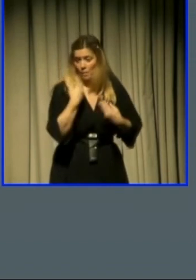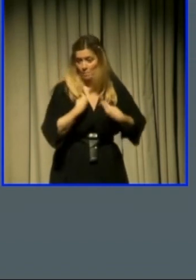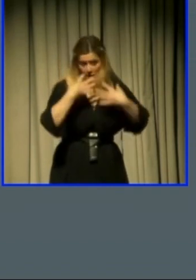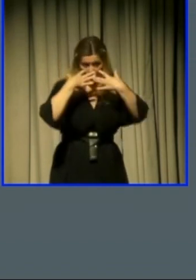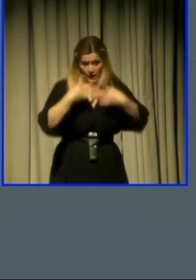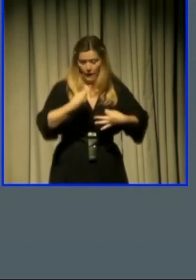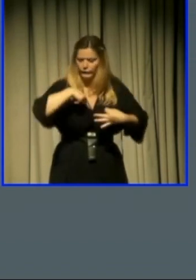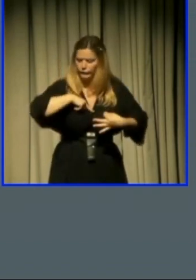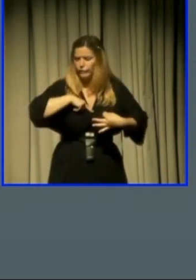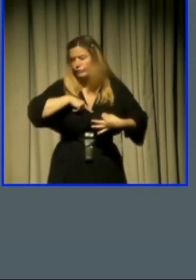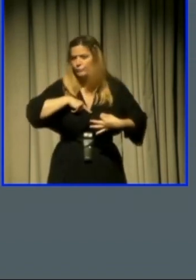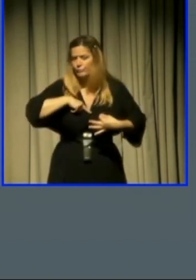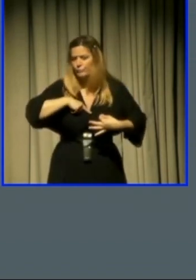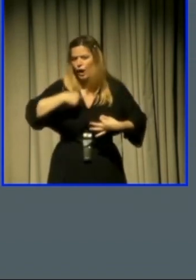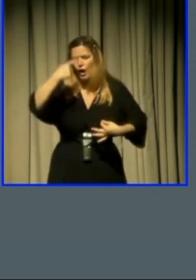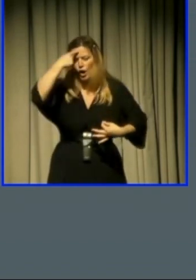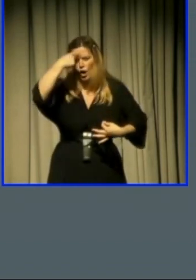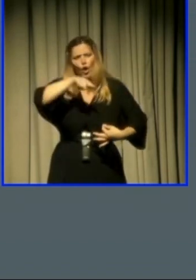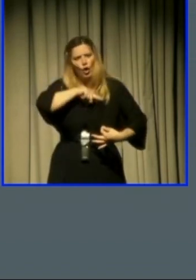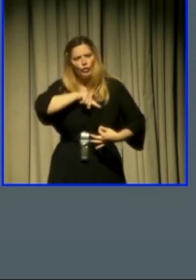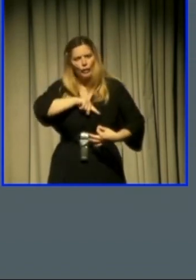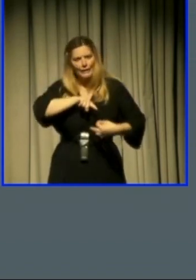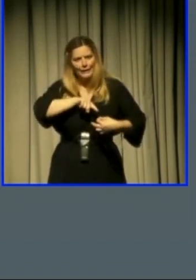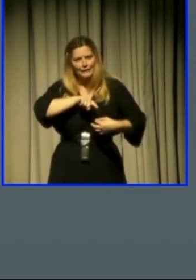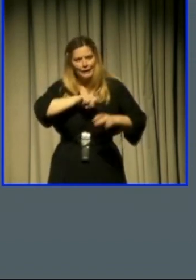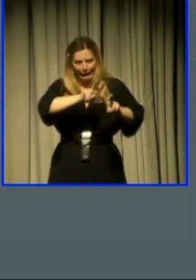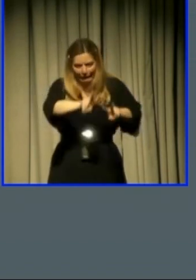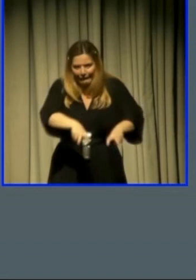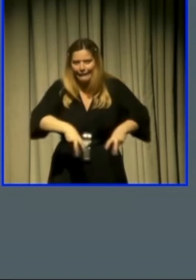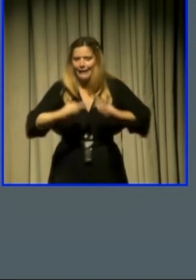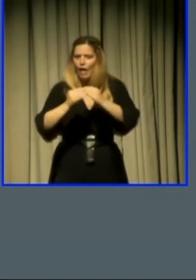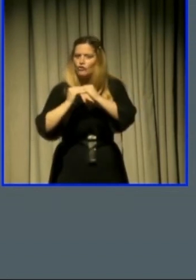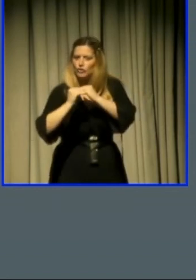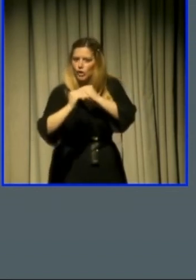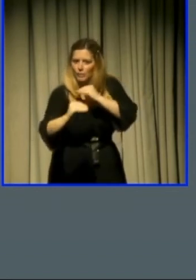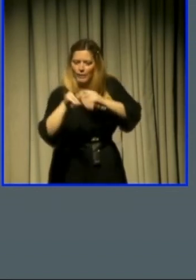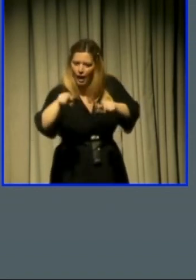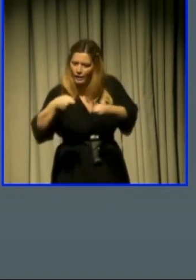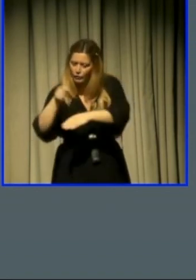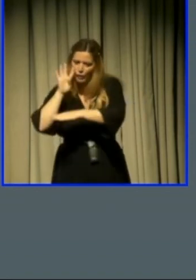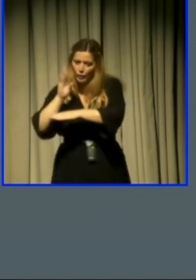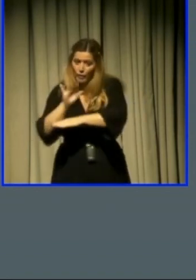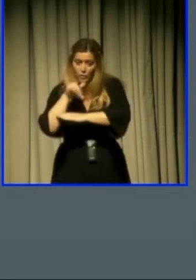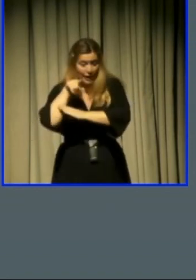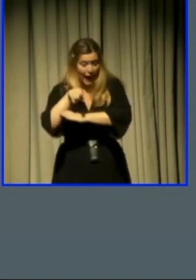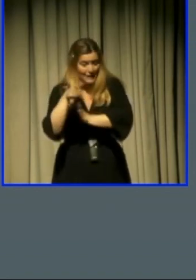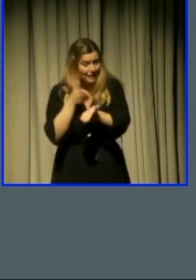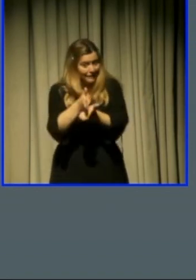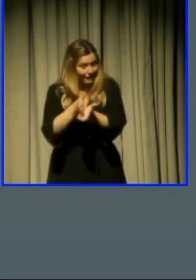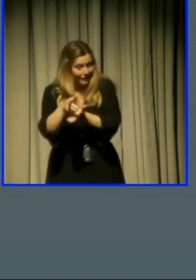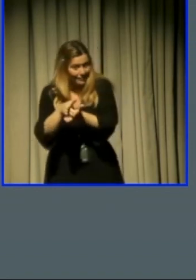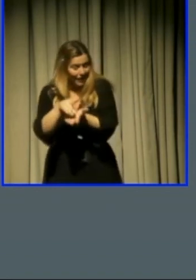recycling, sustainability, and now we're starting to see that trend trickling in the virtual realm.